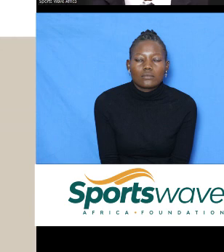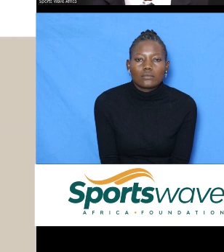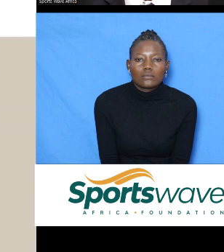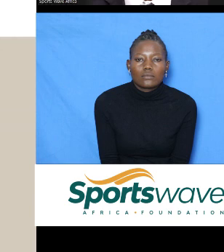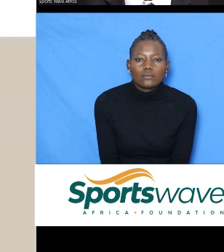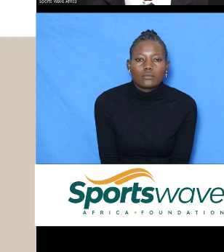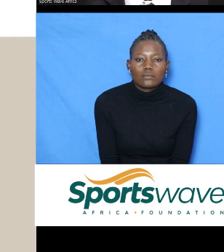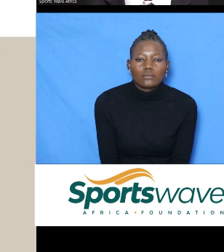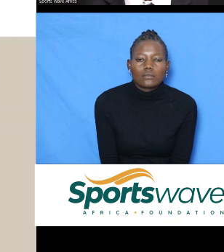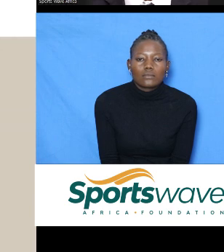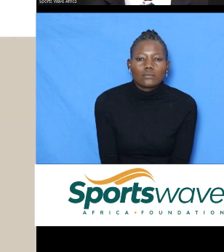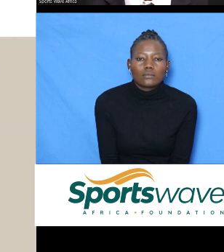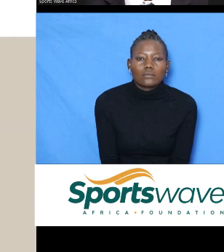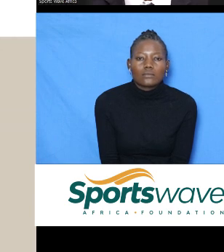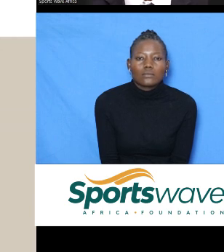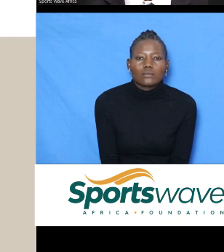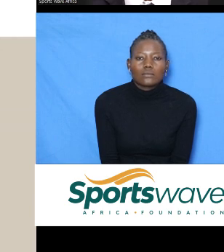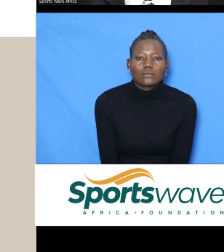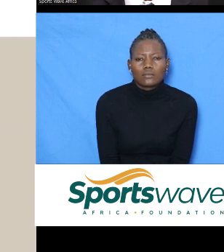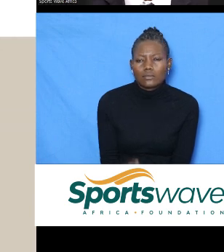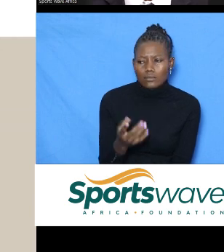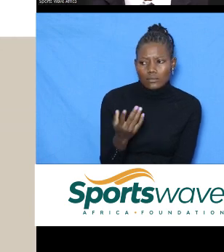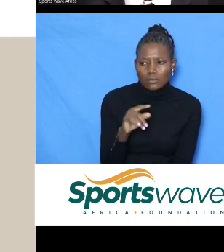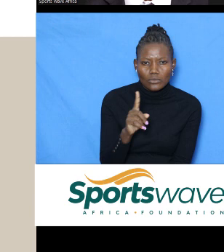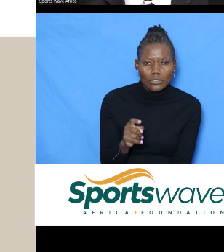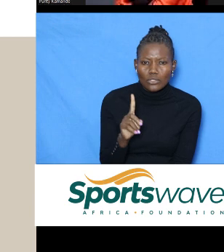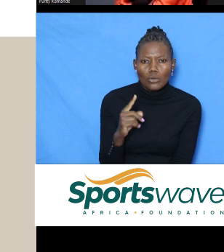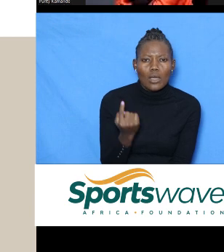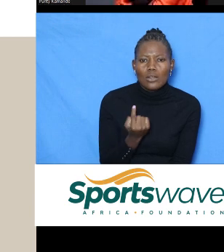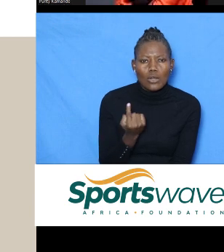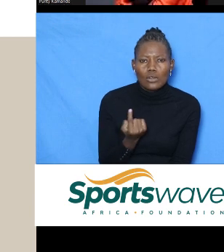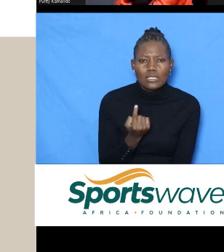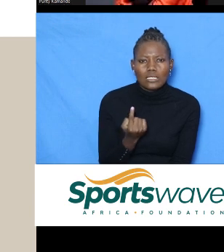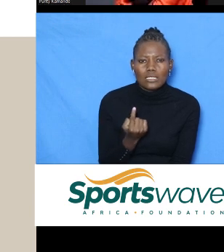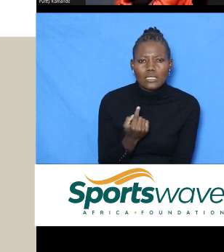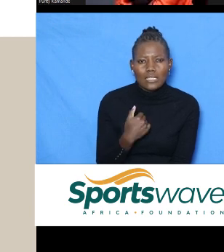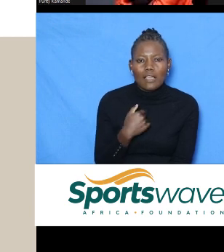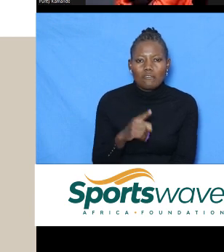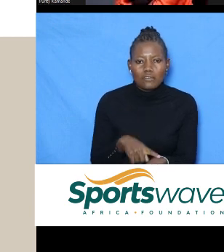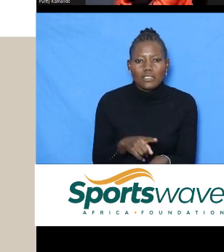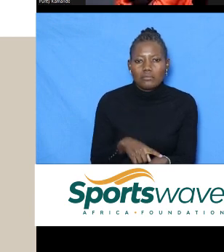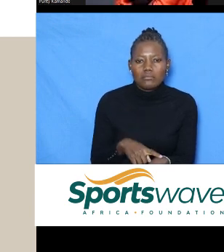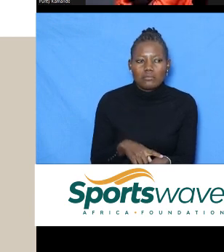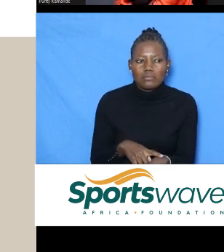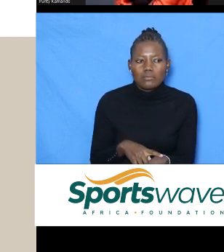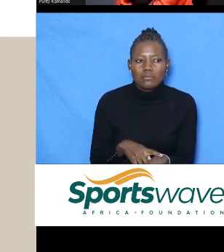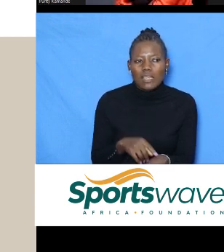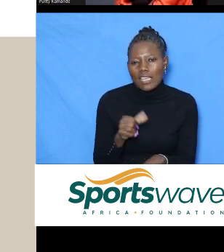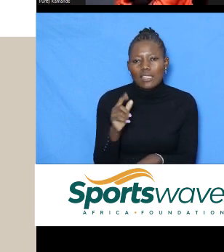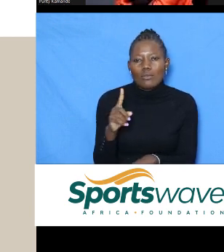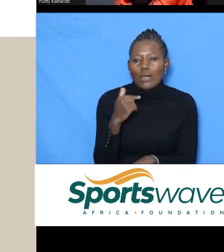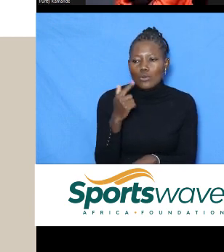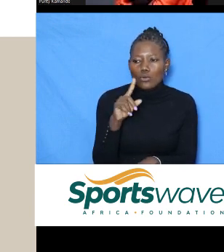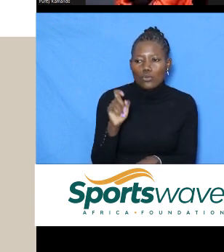Sorry, Purity, you just only want to take one? No, I have time to take on questions. So anyone who